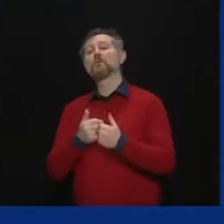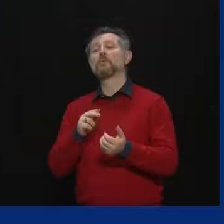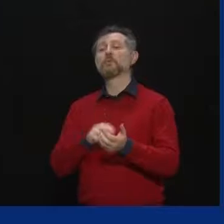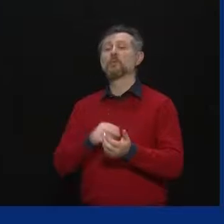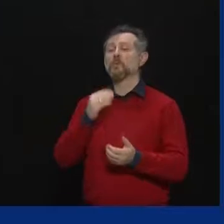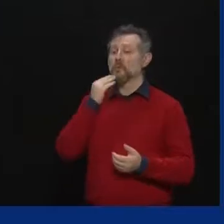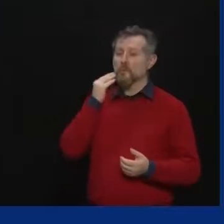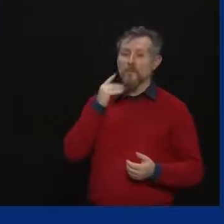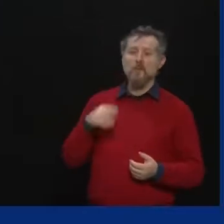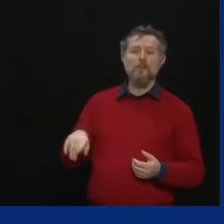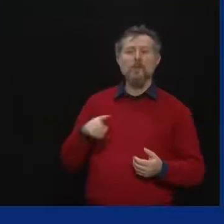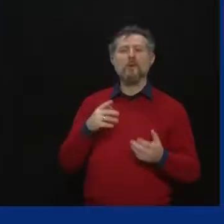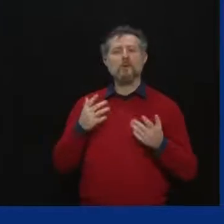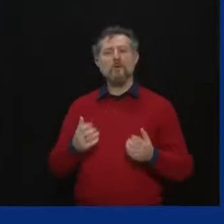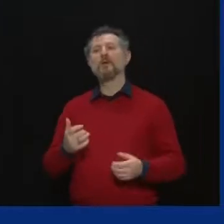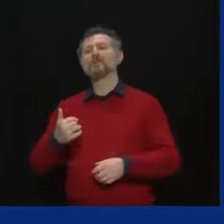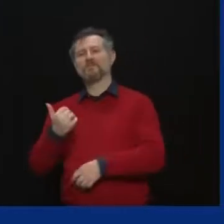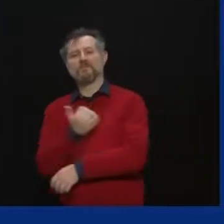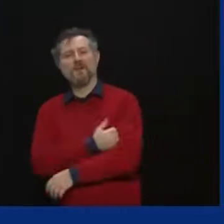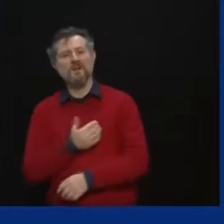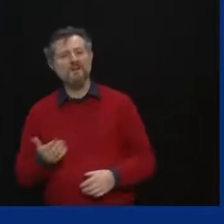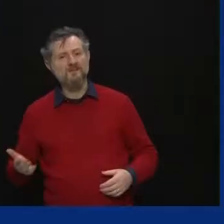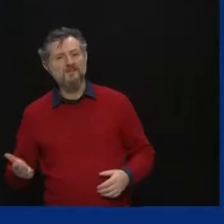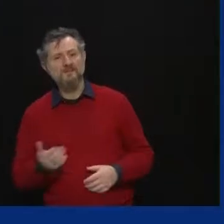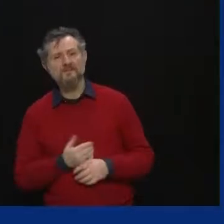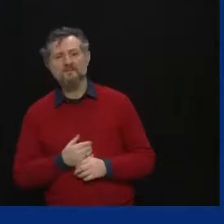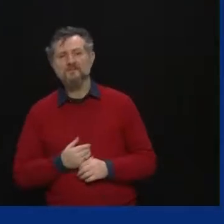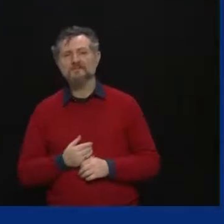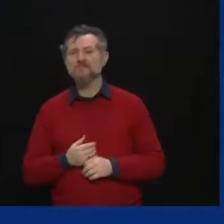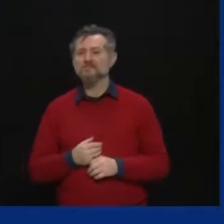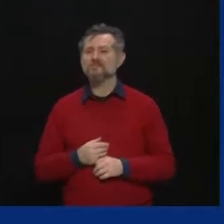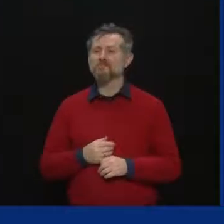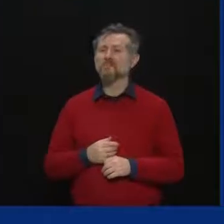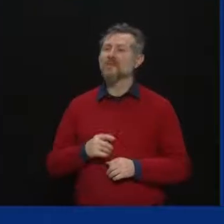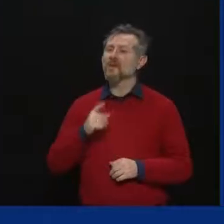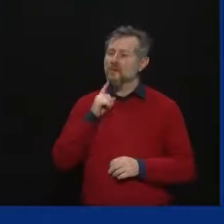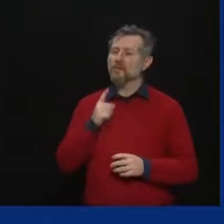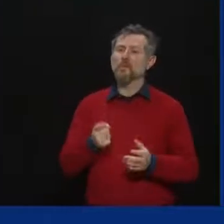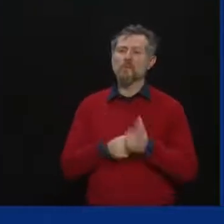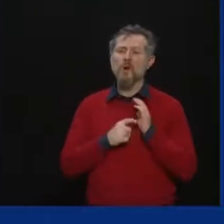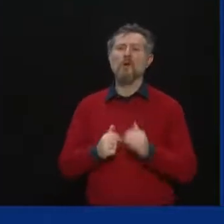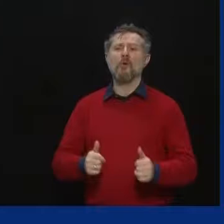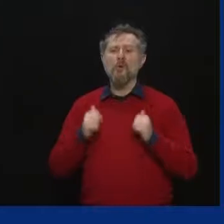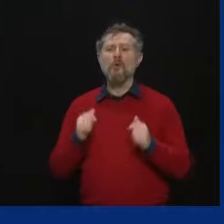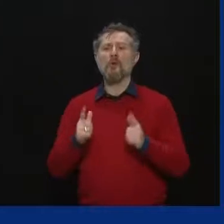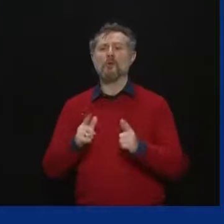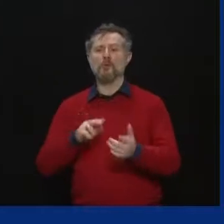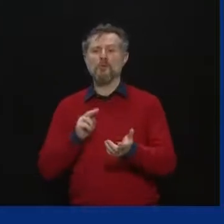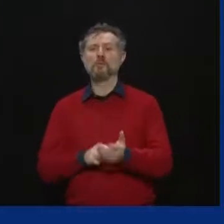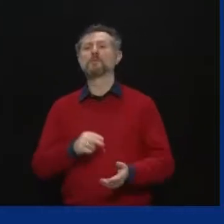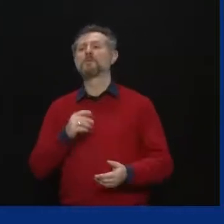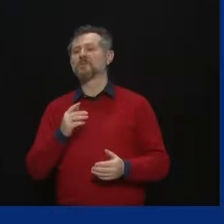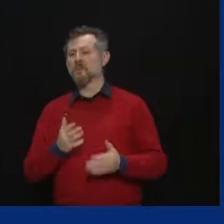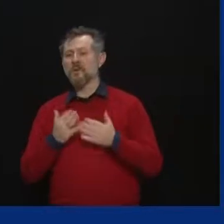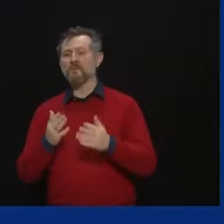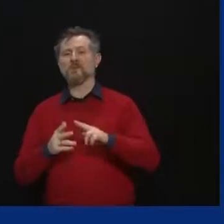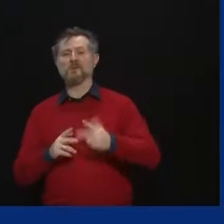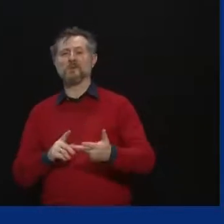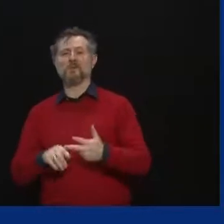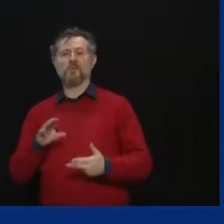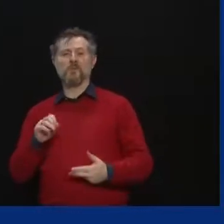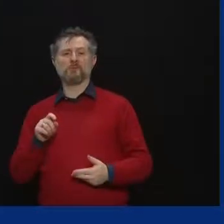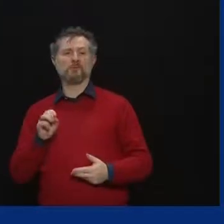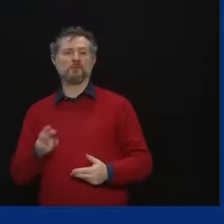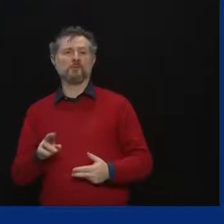have people vaccinated. We actually have required all nursing homes to offer booster shots to individuals. And in